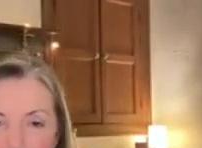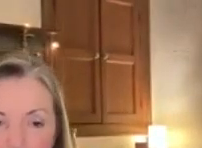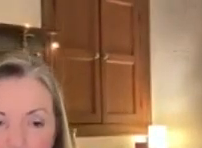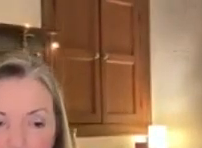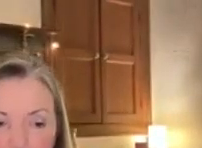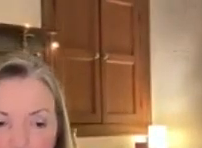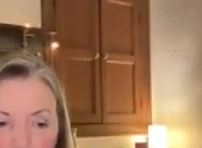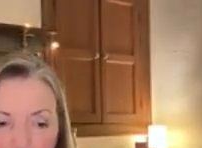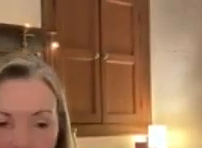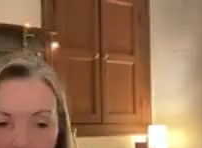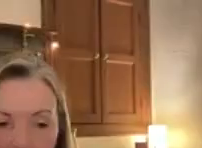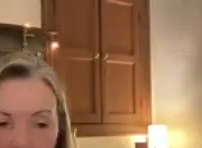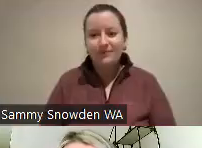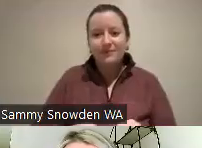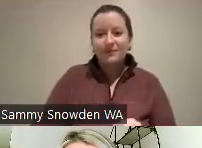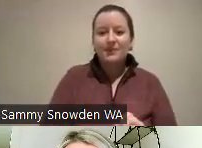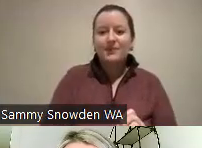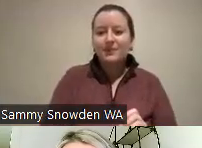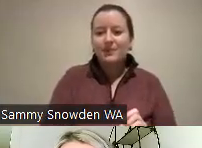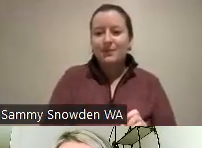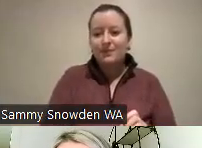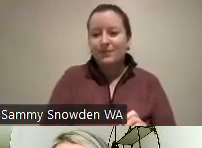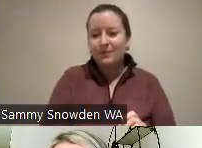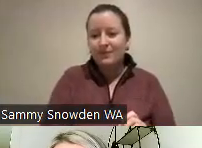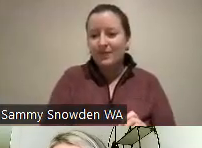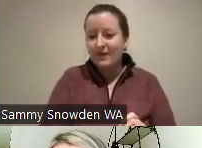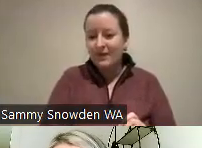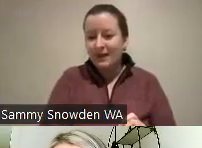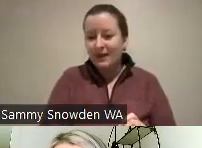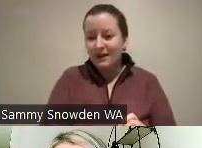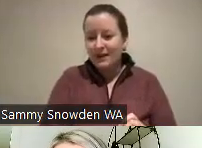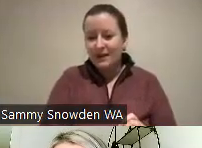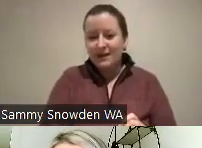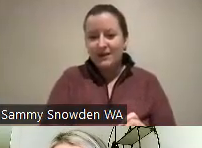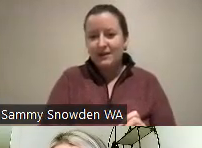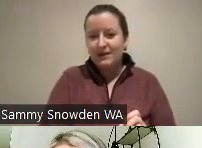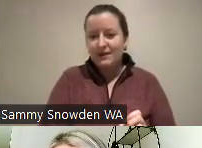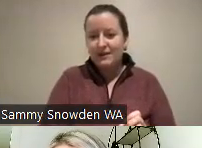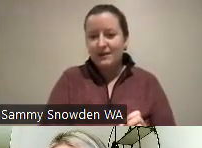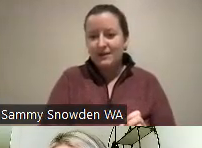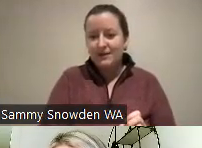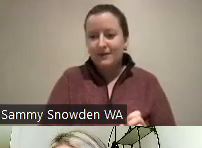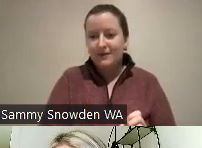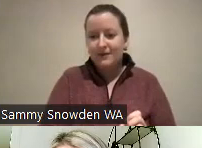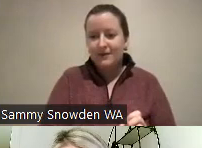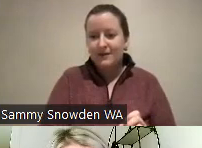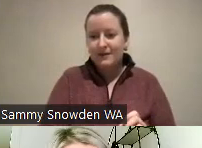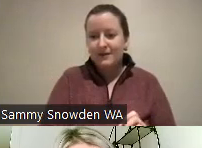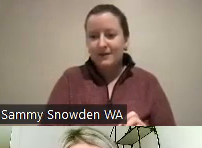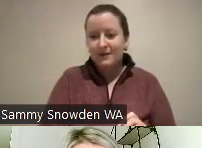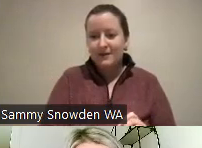over the time. We've been sharing those with how balance can help. And when you look